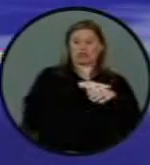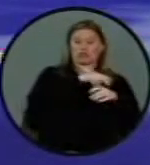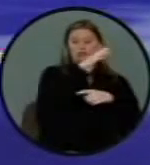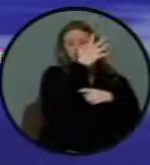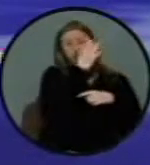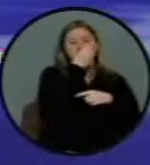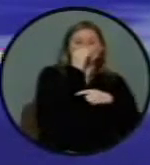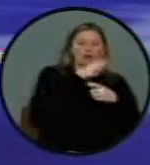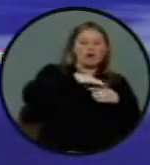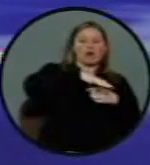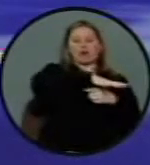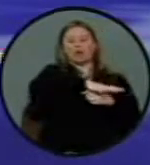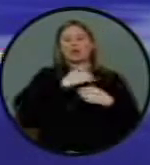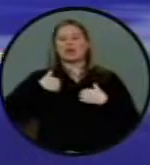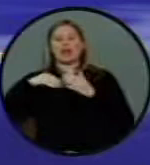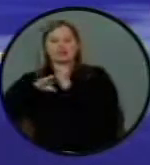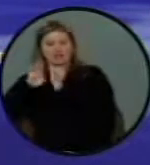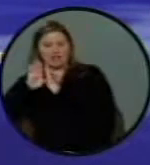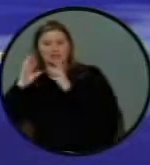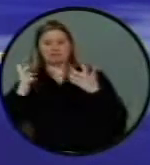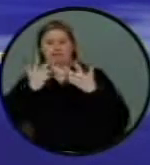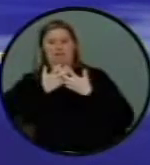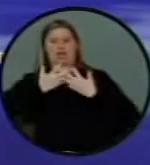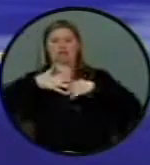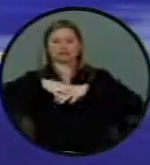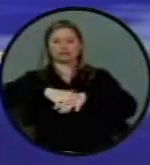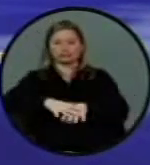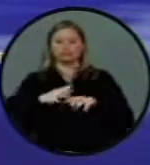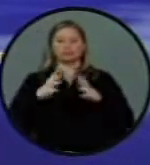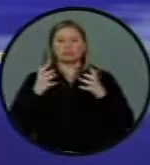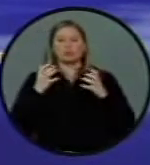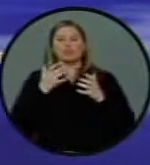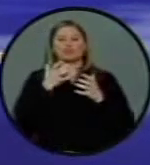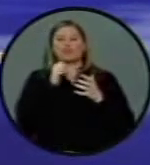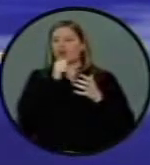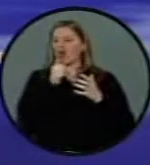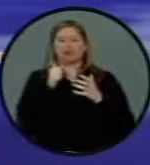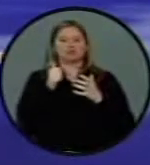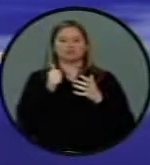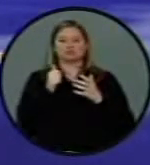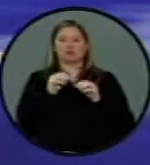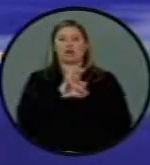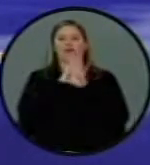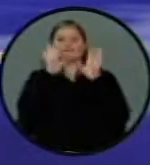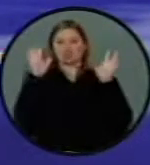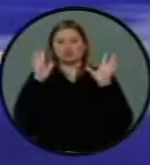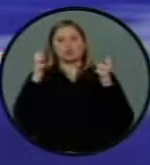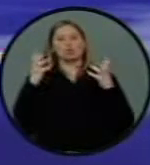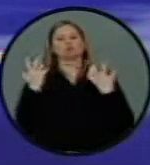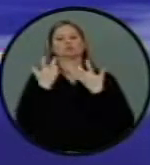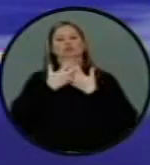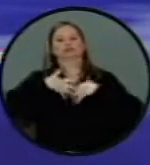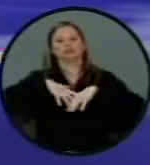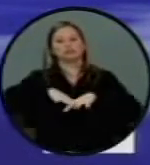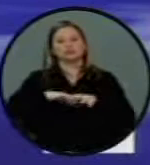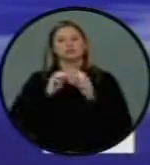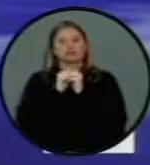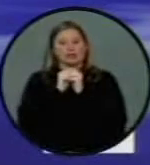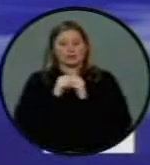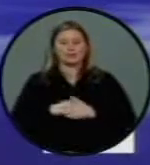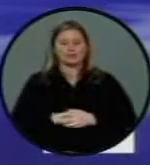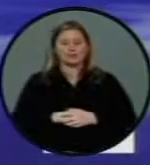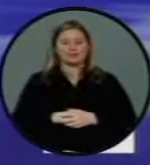and a lot of this stuff flowed out of a comprehensive city vision and land use plan that then informed subsequent watershed